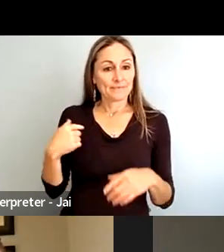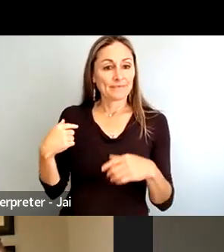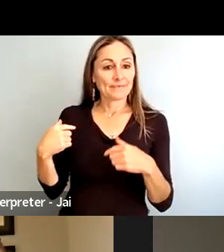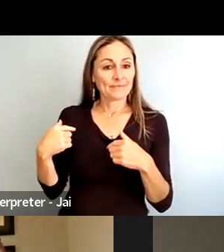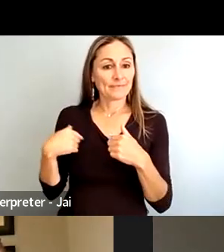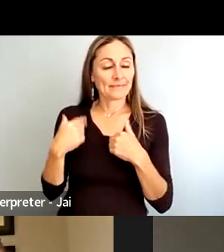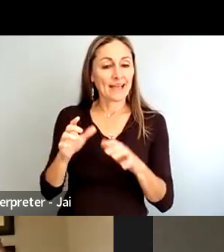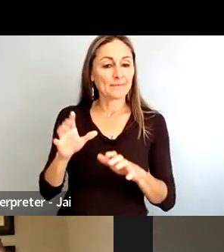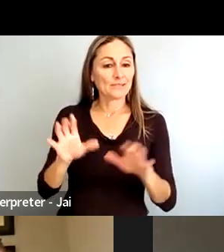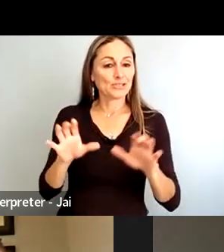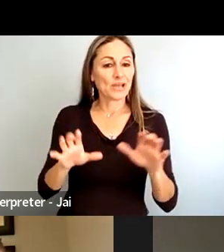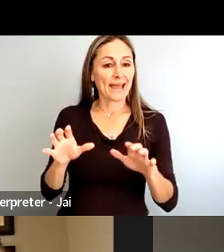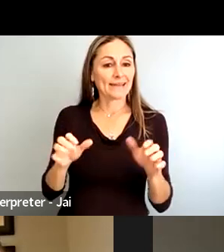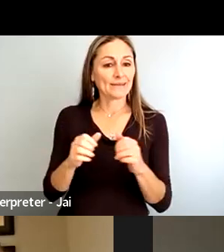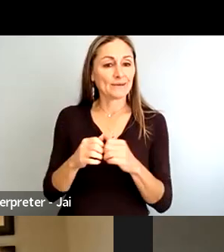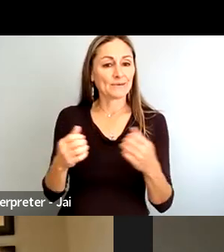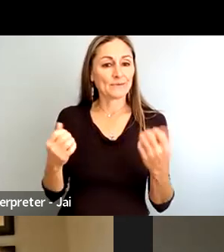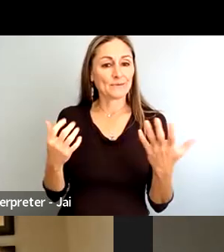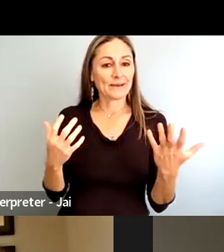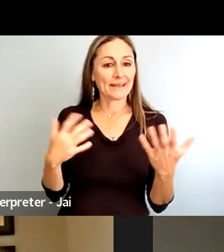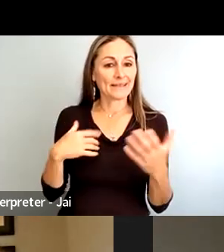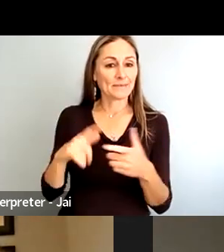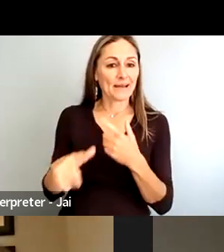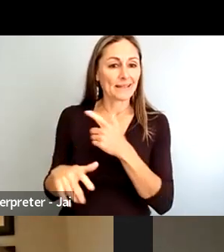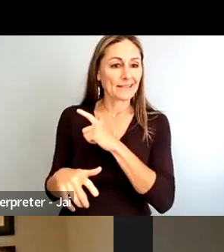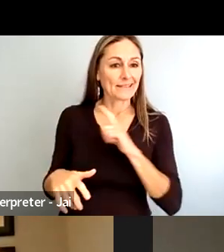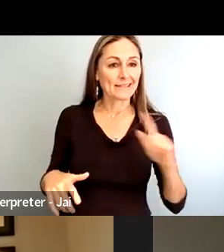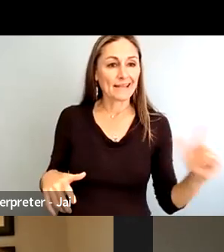chatting with a lot of YLF people on Discord.